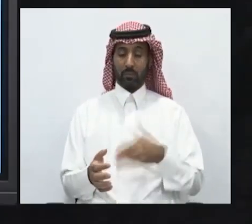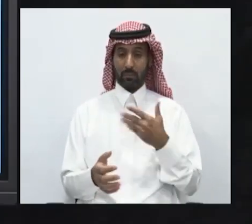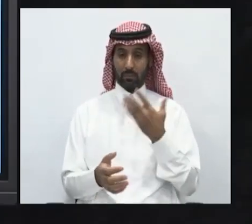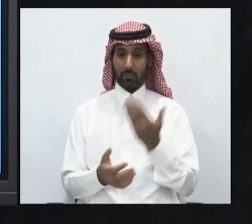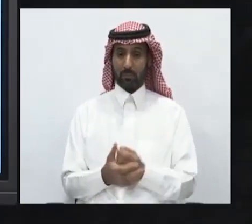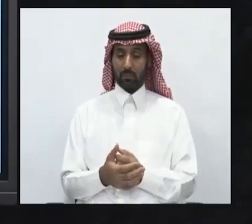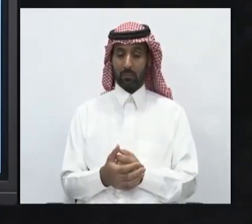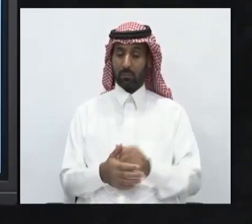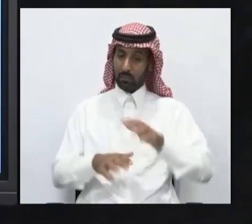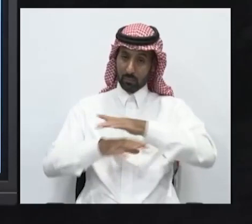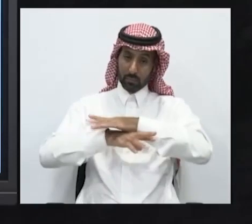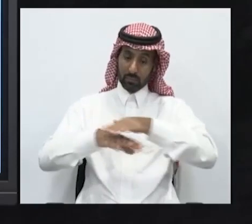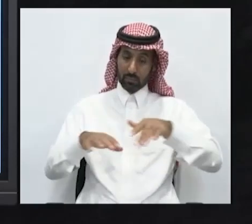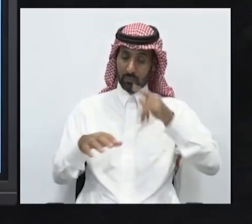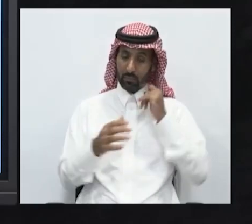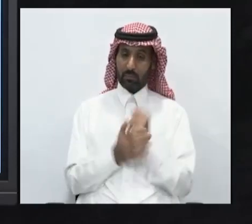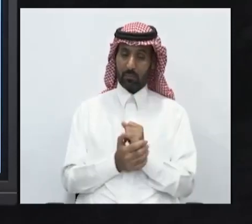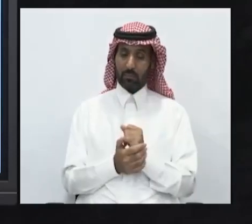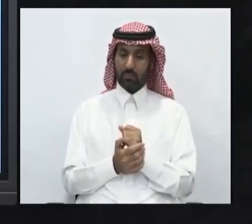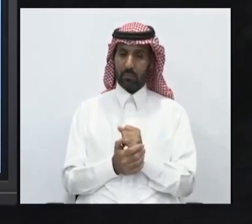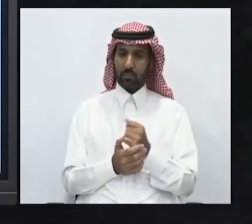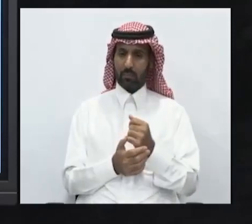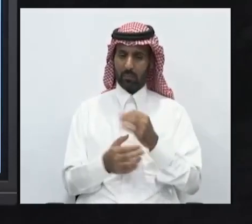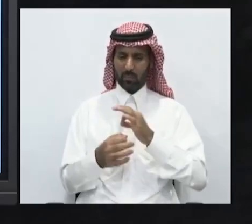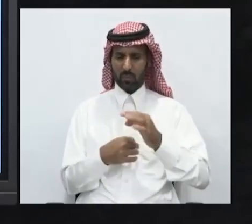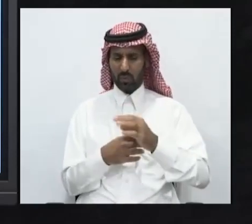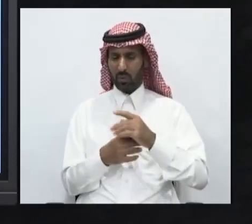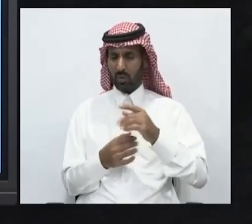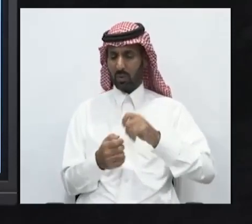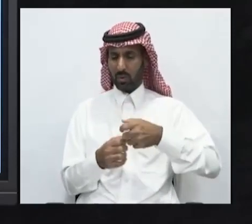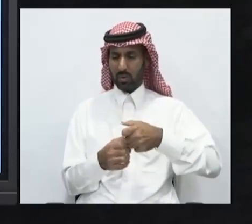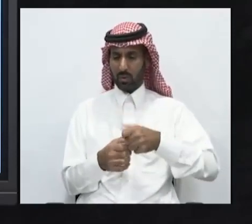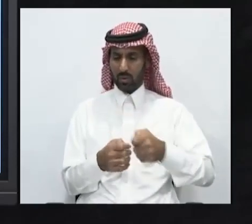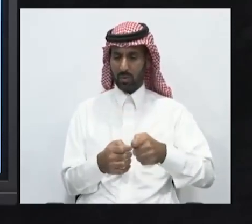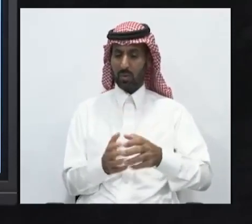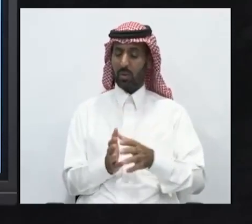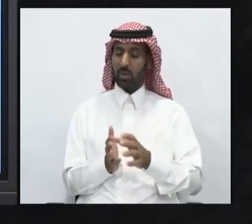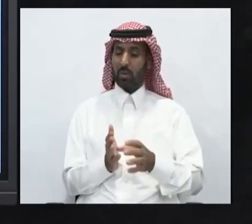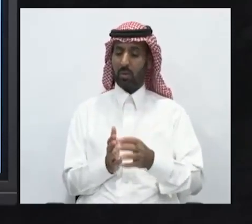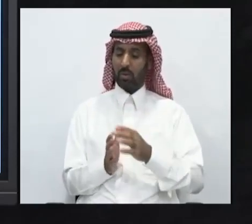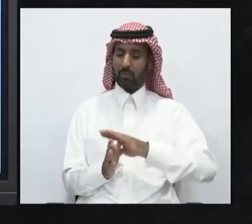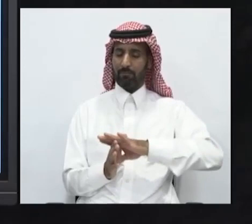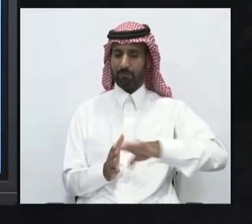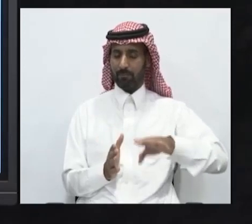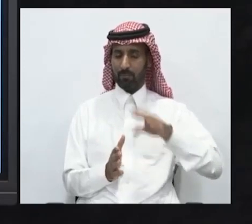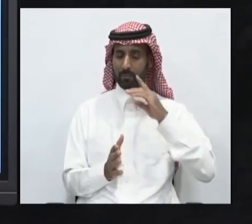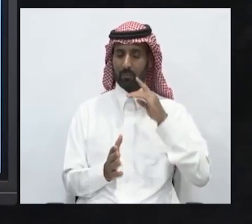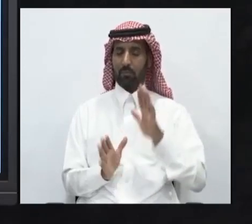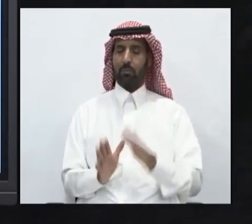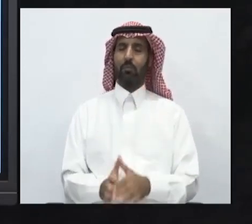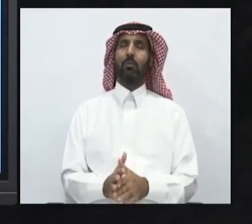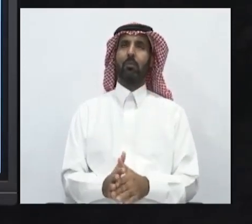to go in an ecotourism vacation where you cut off where you turn off your cell phone cut off from people and just